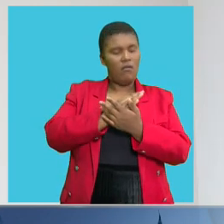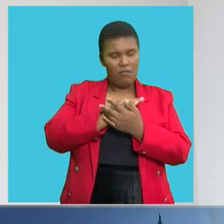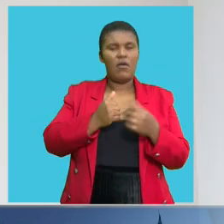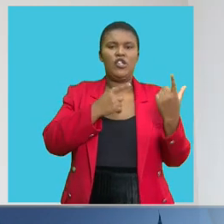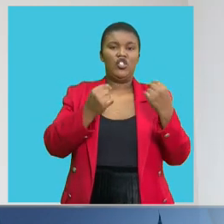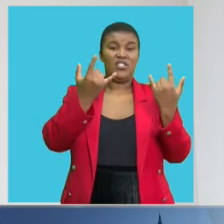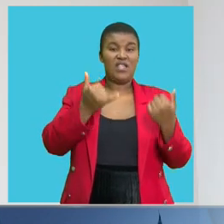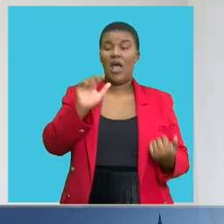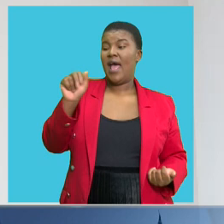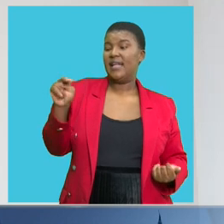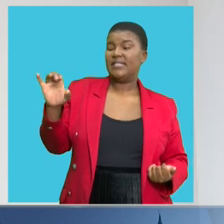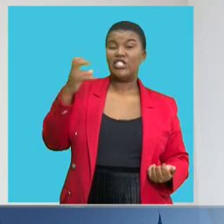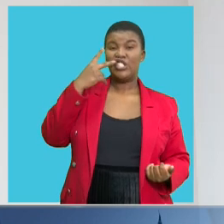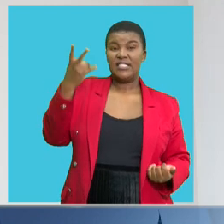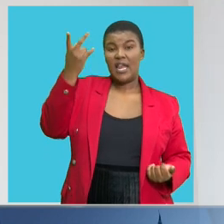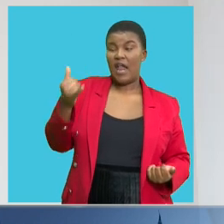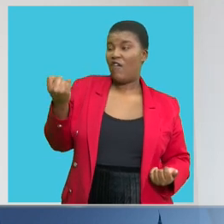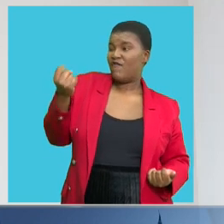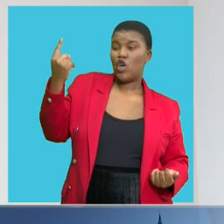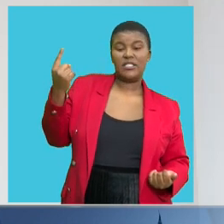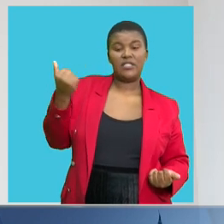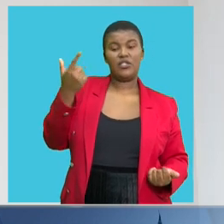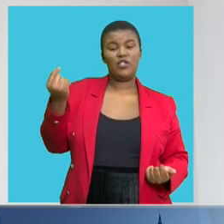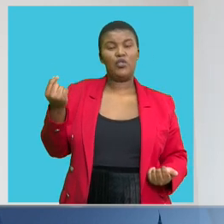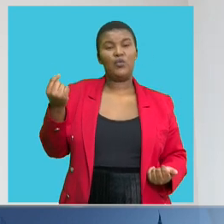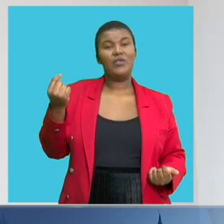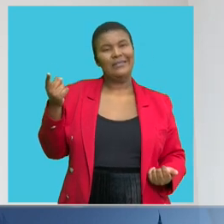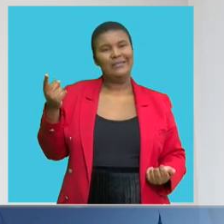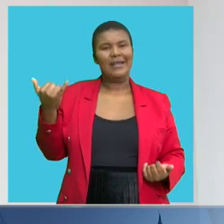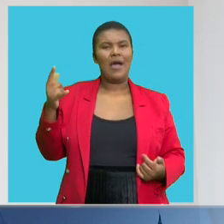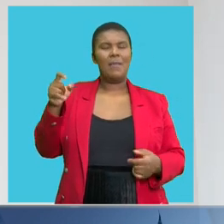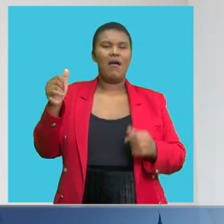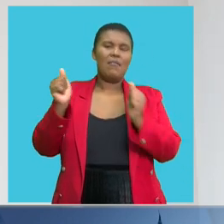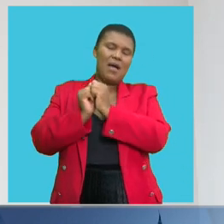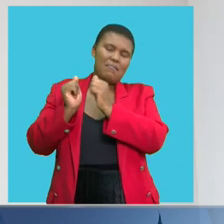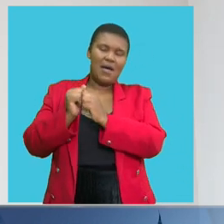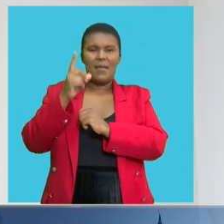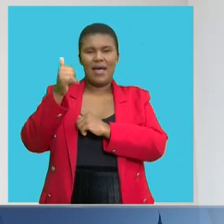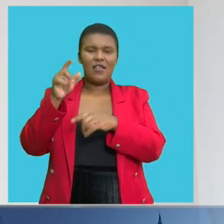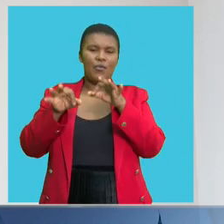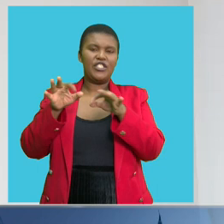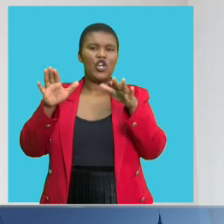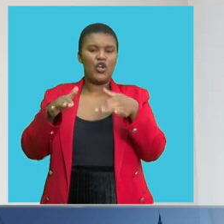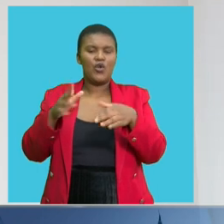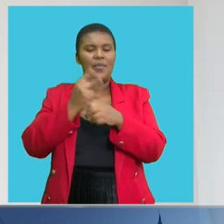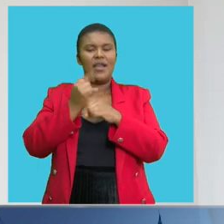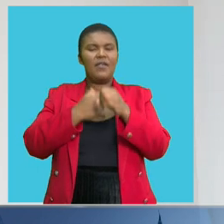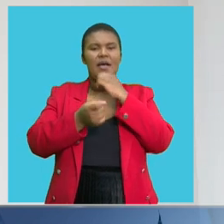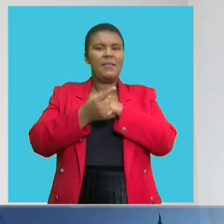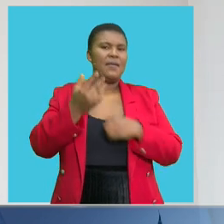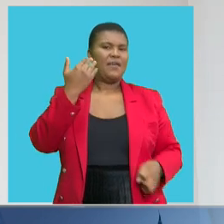the ANC losing its majority for the first time in 30 years, this is unheard of on the continent and something